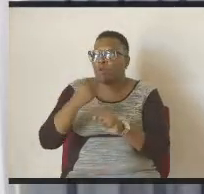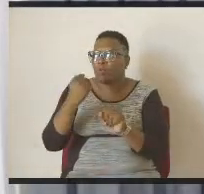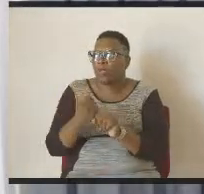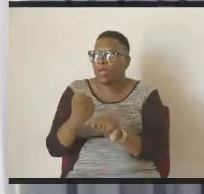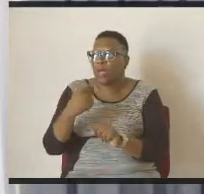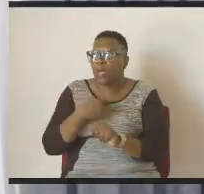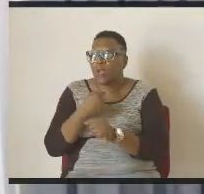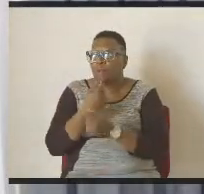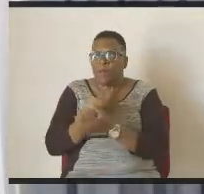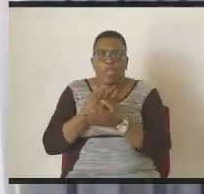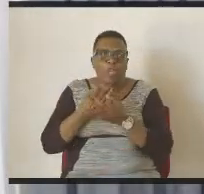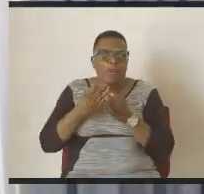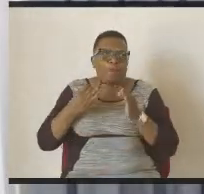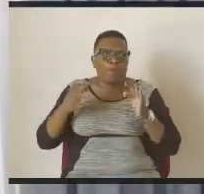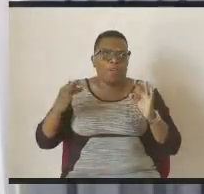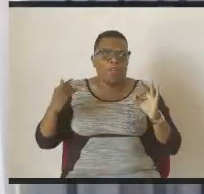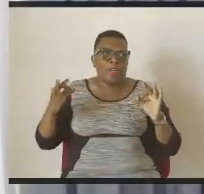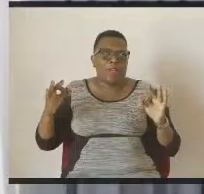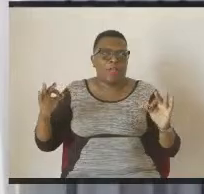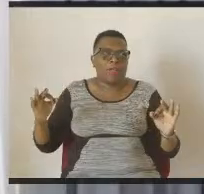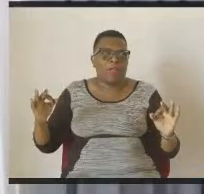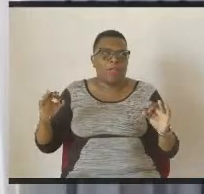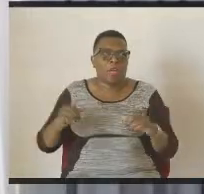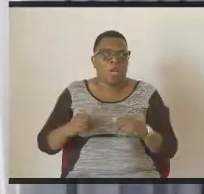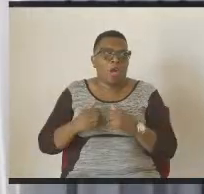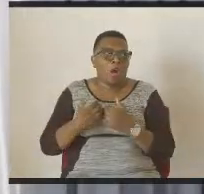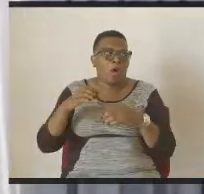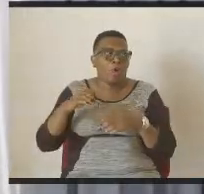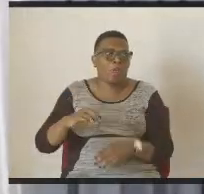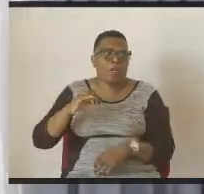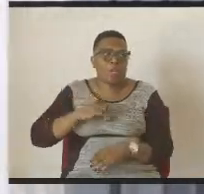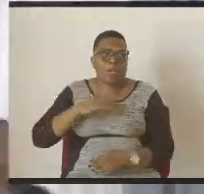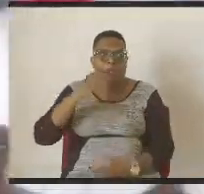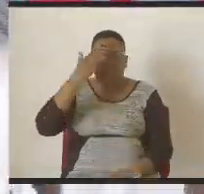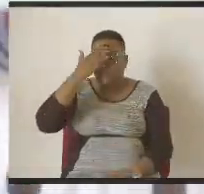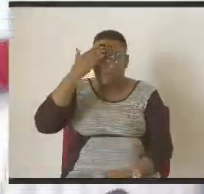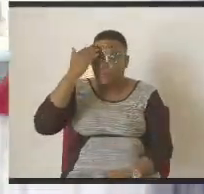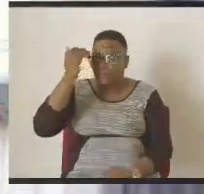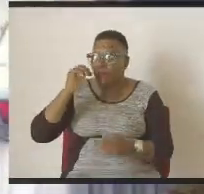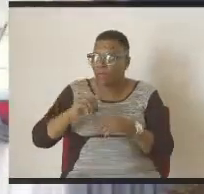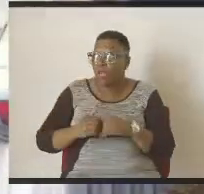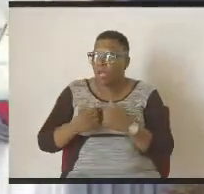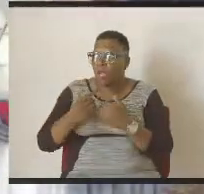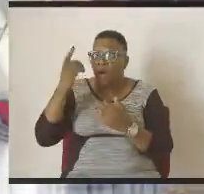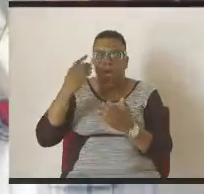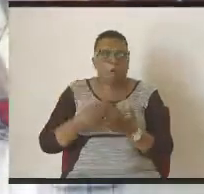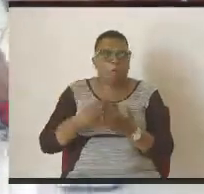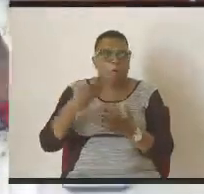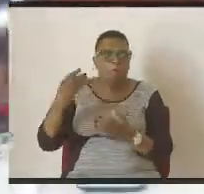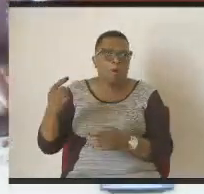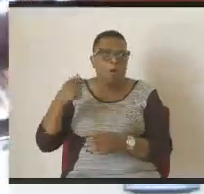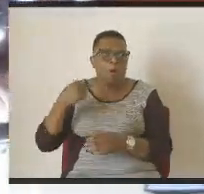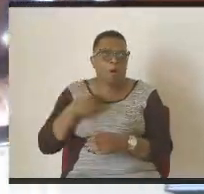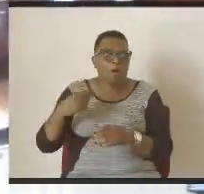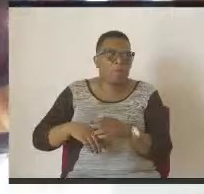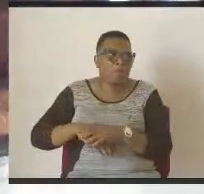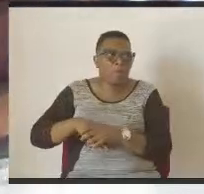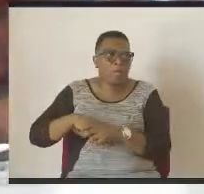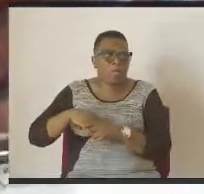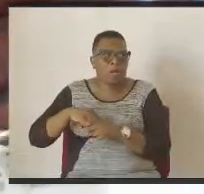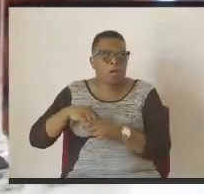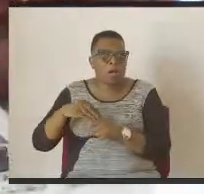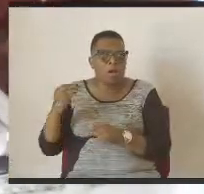you set me free? How can I forget how you brought me